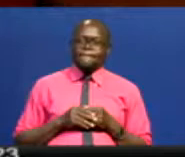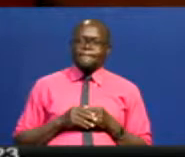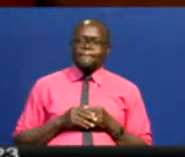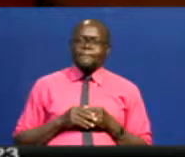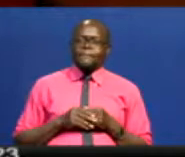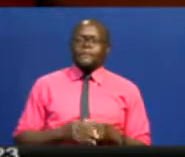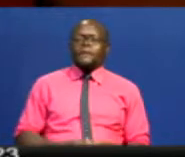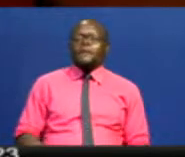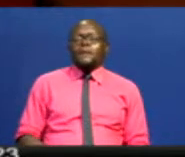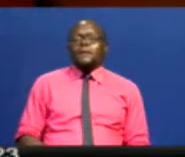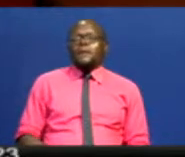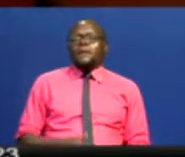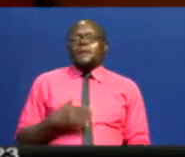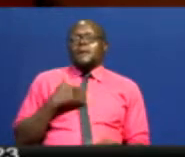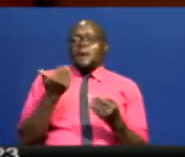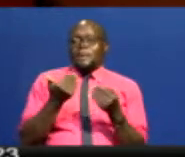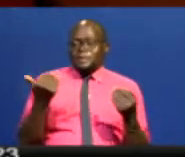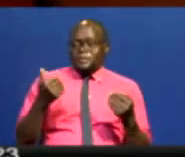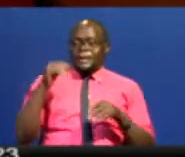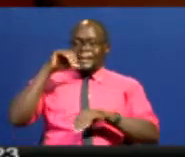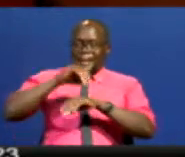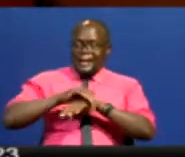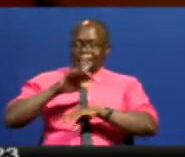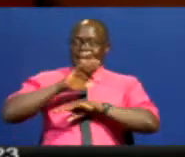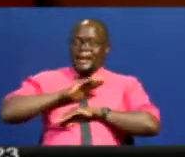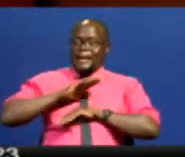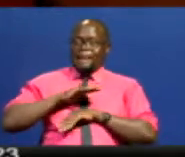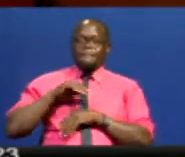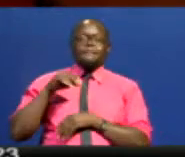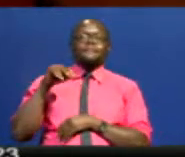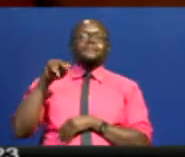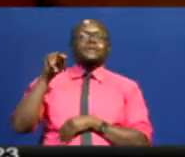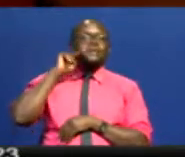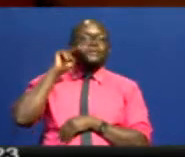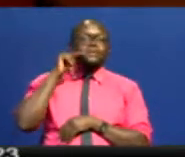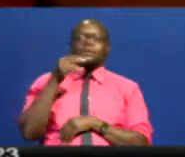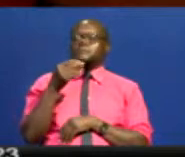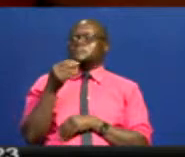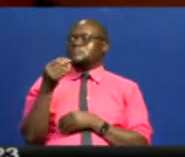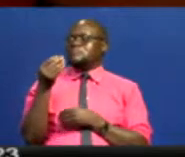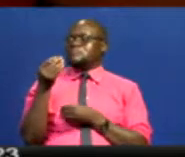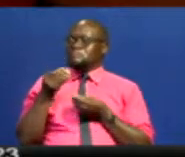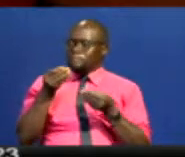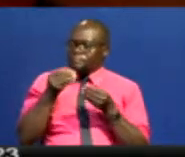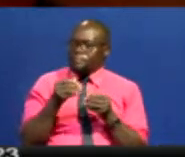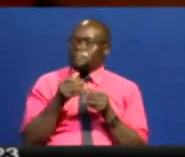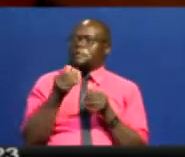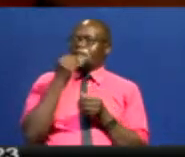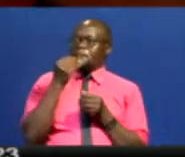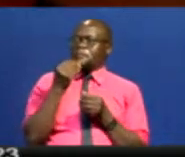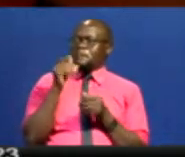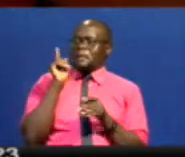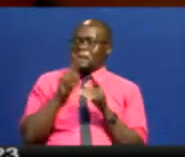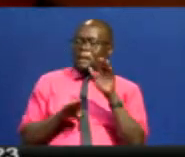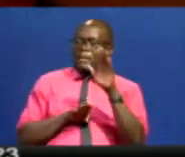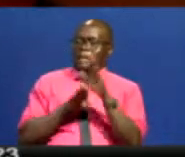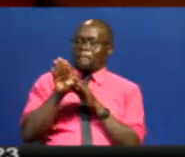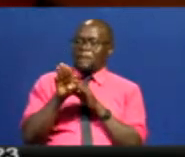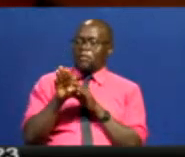unless our children get adequate and nutritious food, we shall not develop in our education